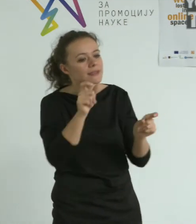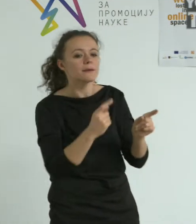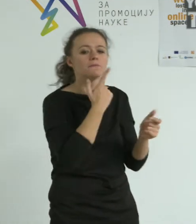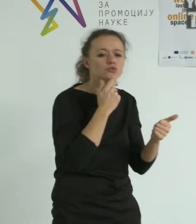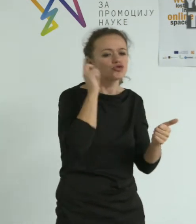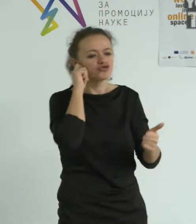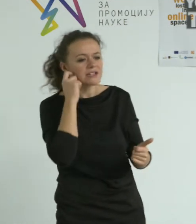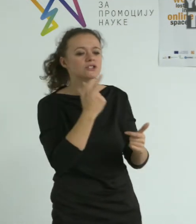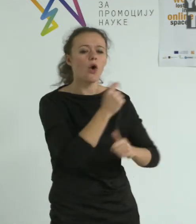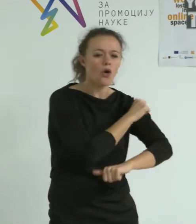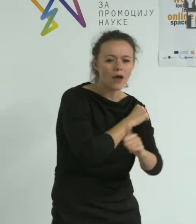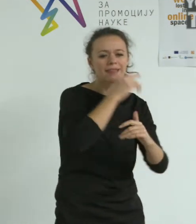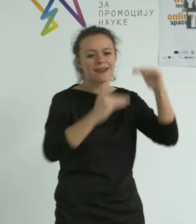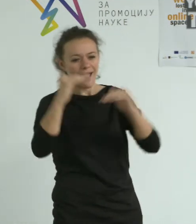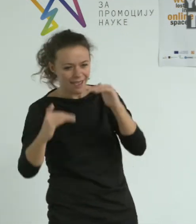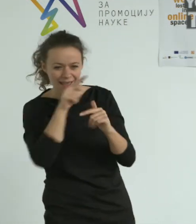one